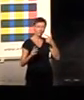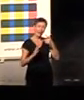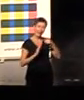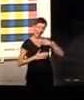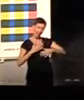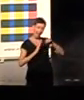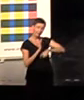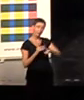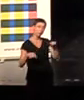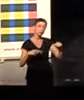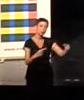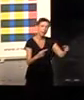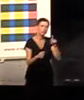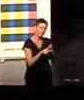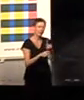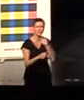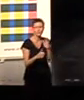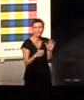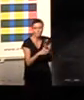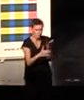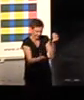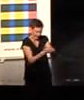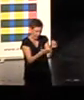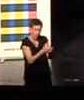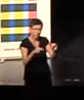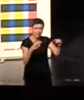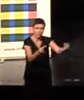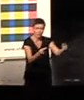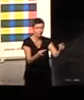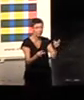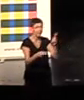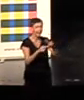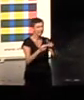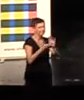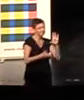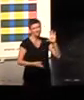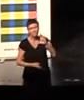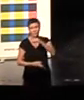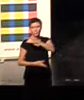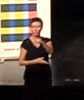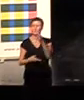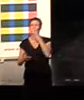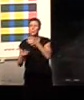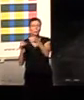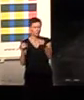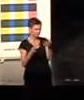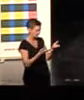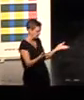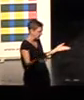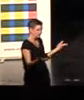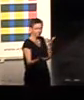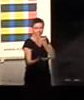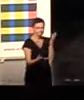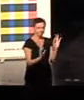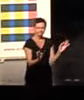in the first place een nikon economie challenge lucas en finance arise economie we too much private money and